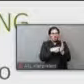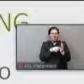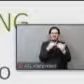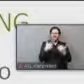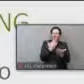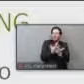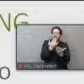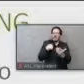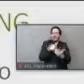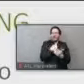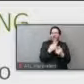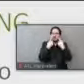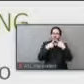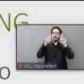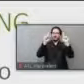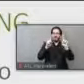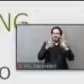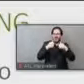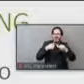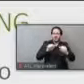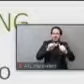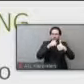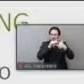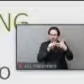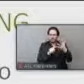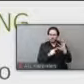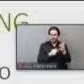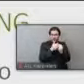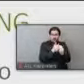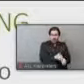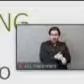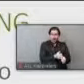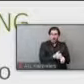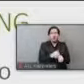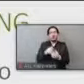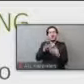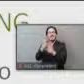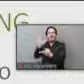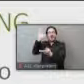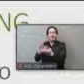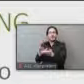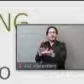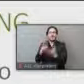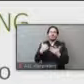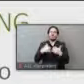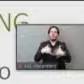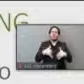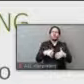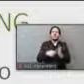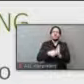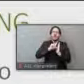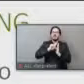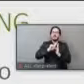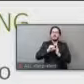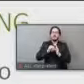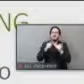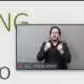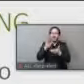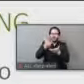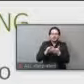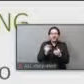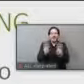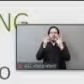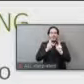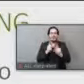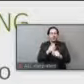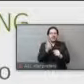mortality through the vaccine. And even the new vaccine coming out, very, very impressive in terms of reducing hospitalizations